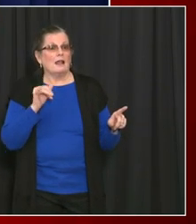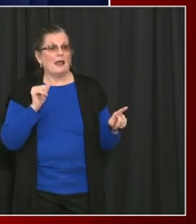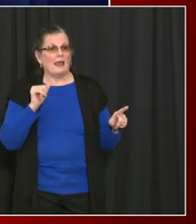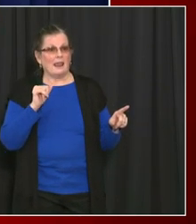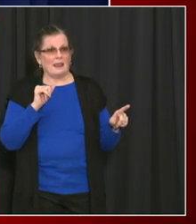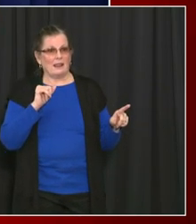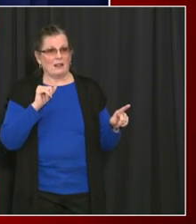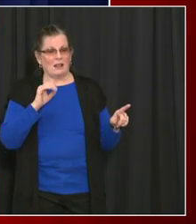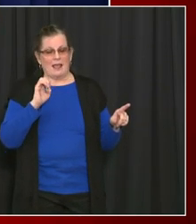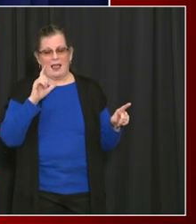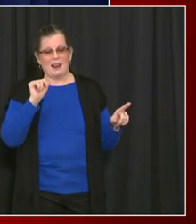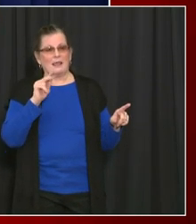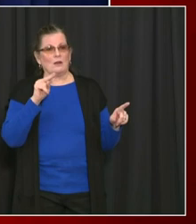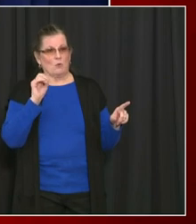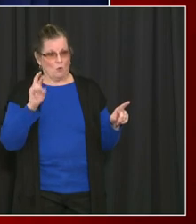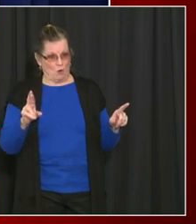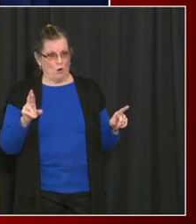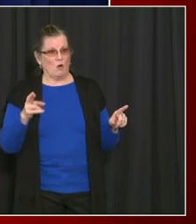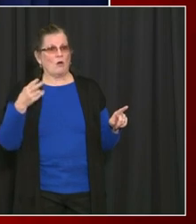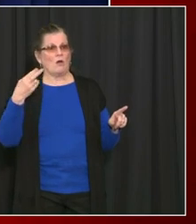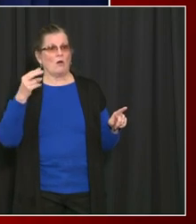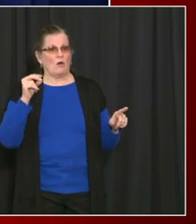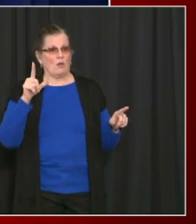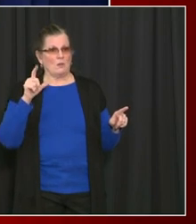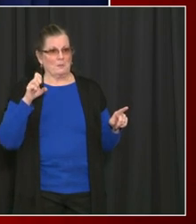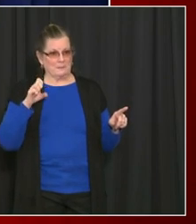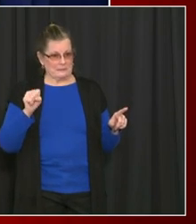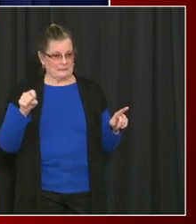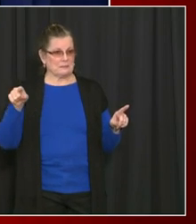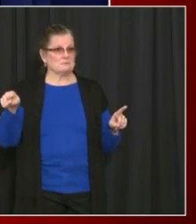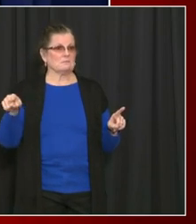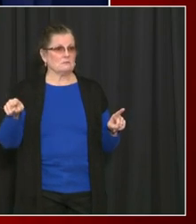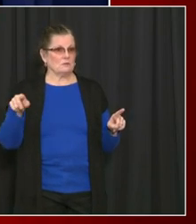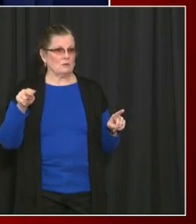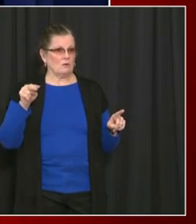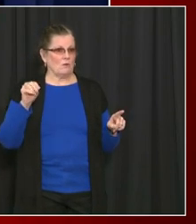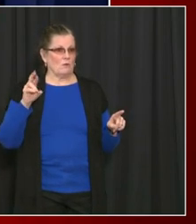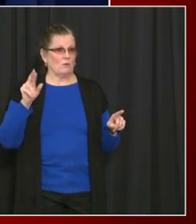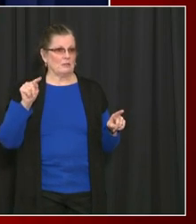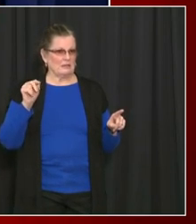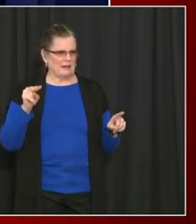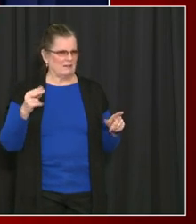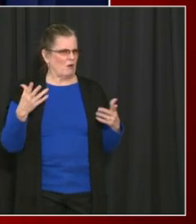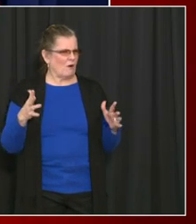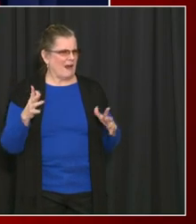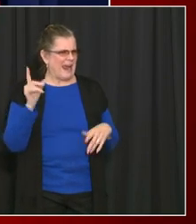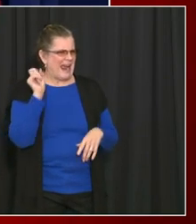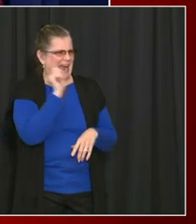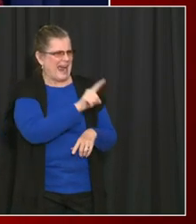lawmakers asking the president not to go forward with his plan for the 4th of July.